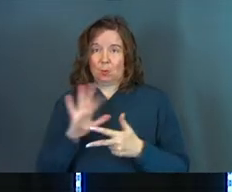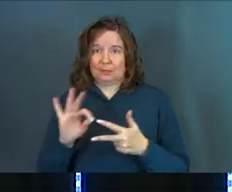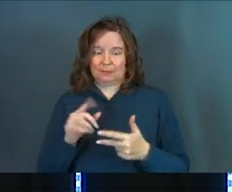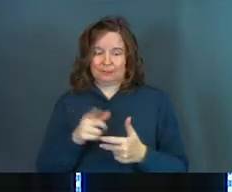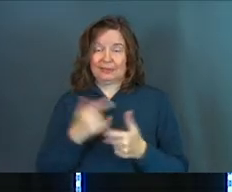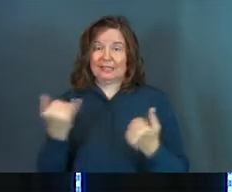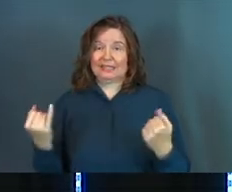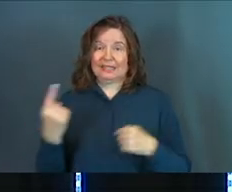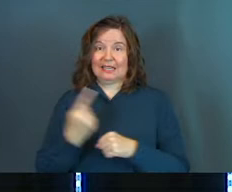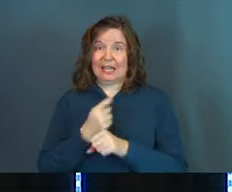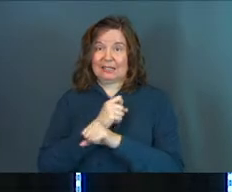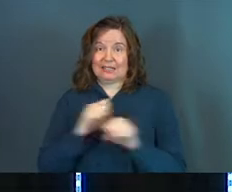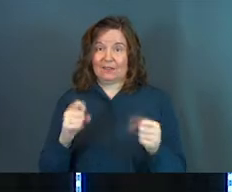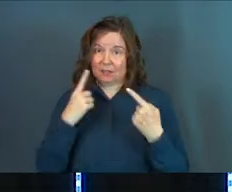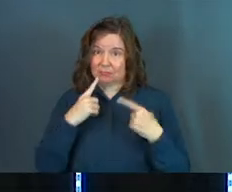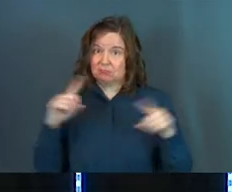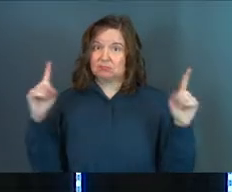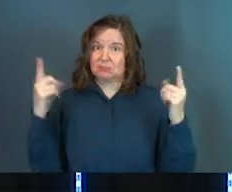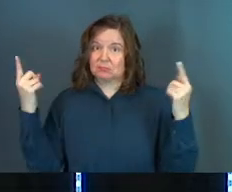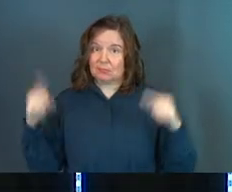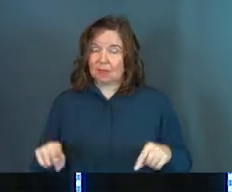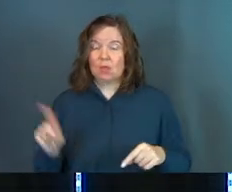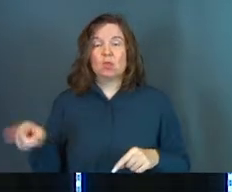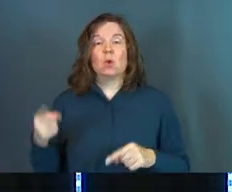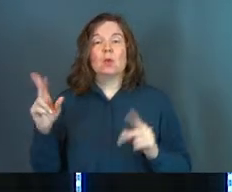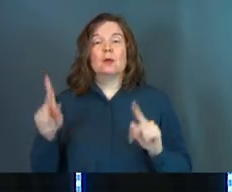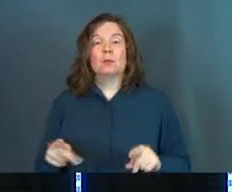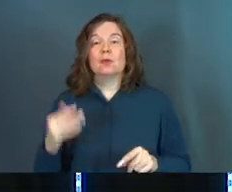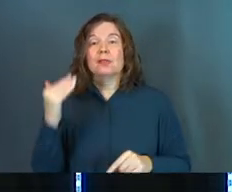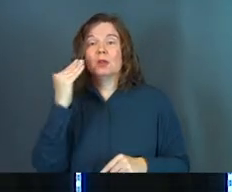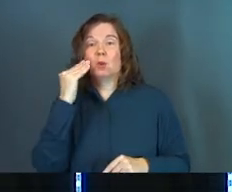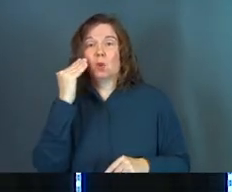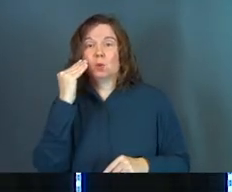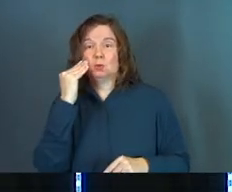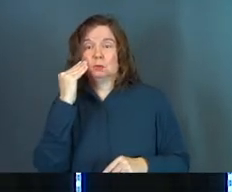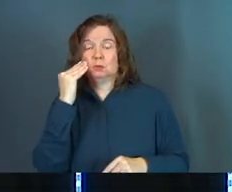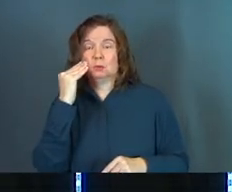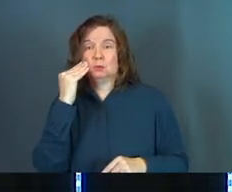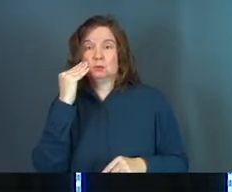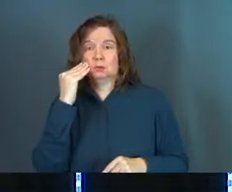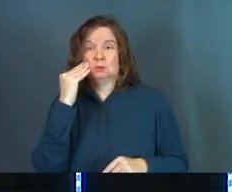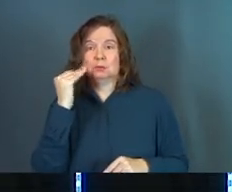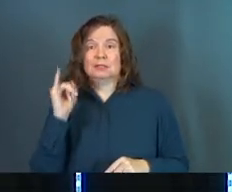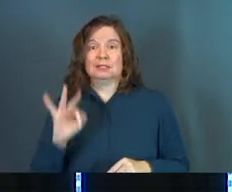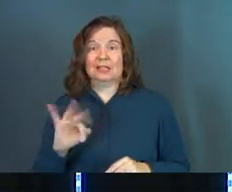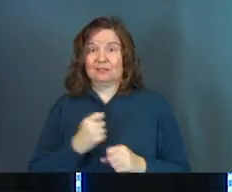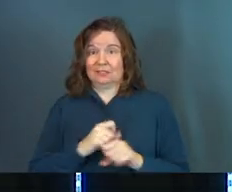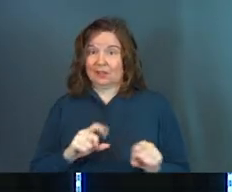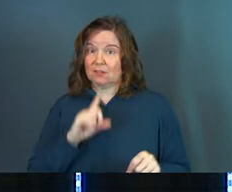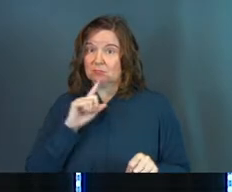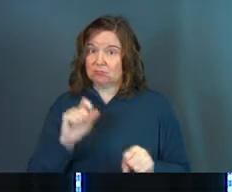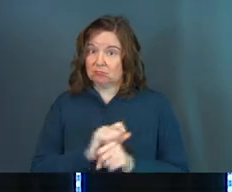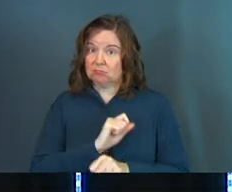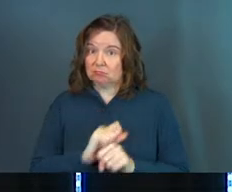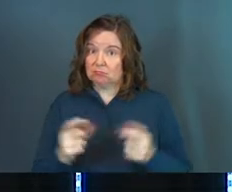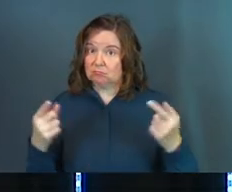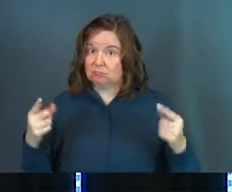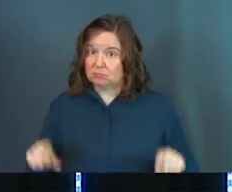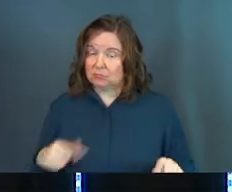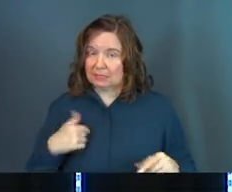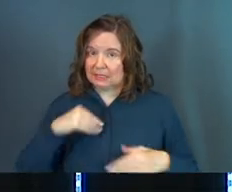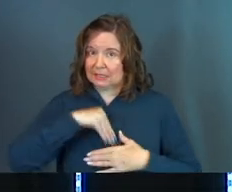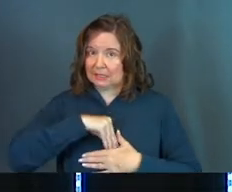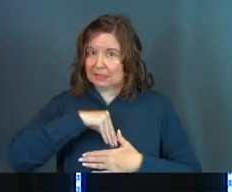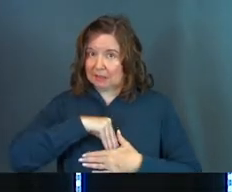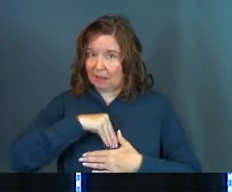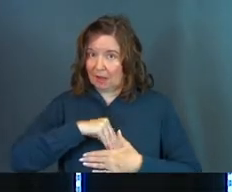Today salvation has come. The only person that knows whether or not salvation actually occurs inside